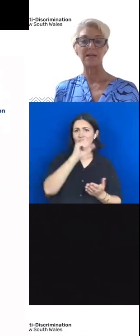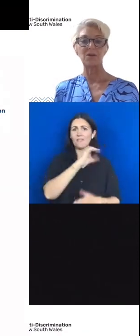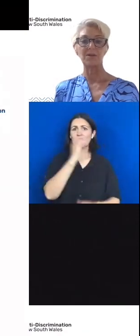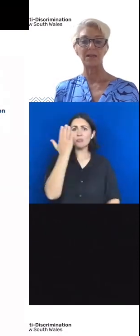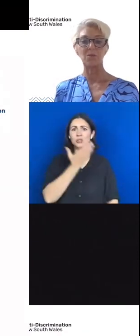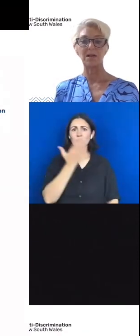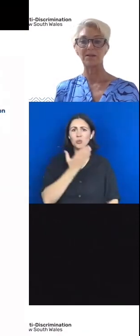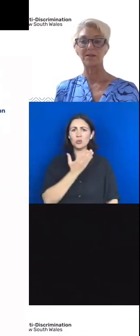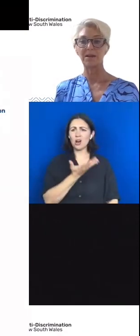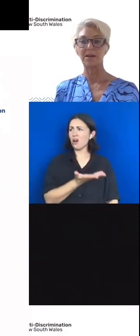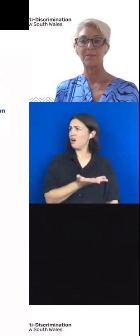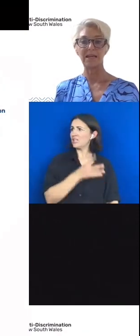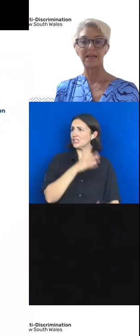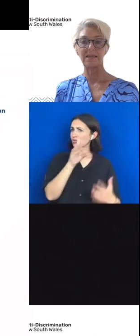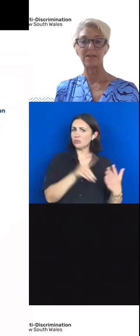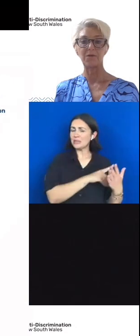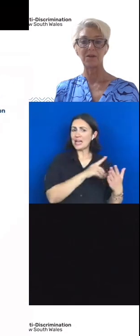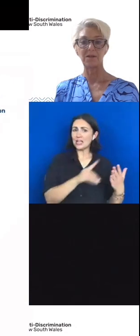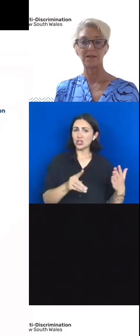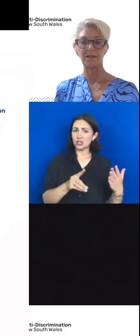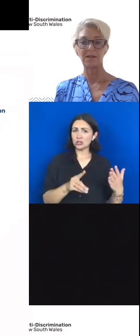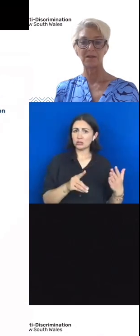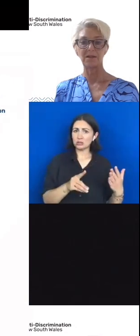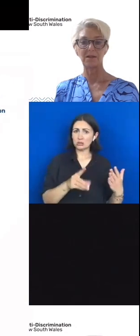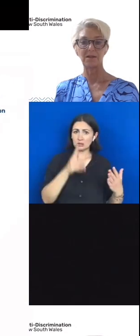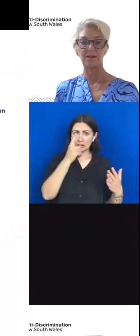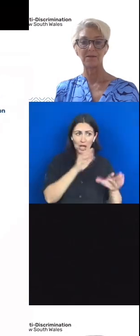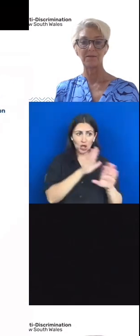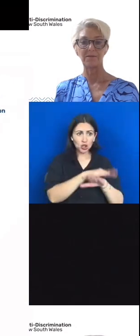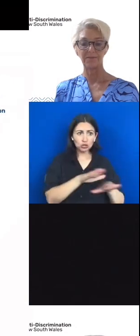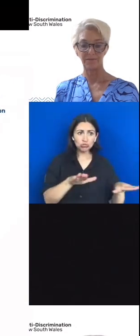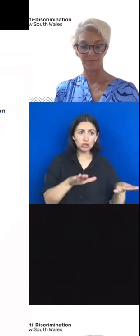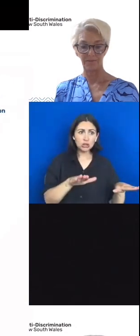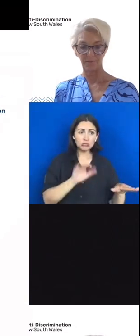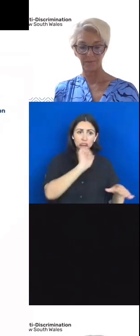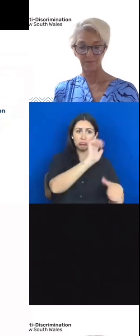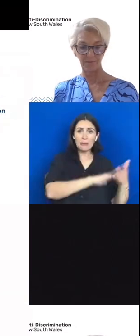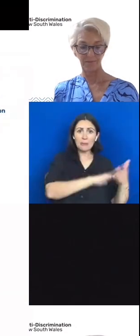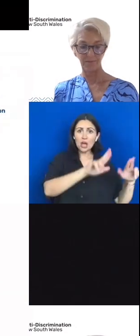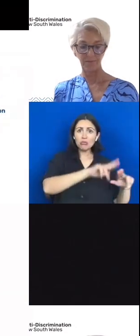to AD New South Wales make any difference?